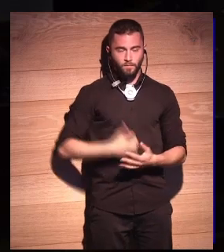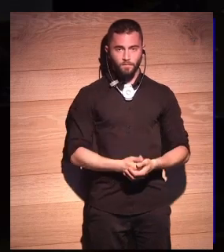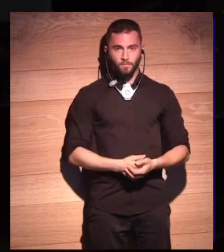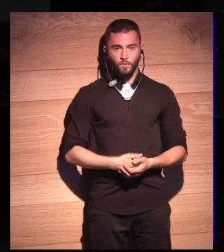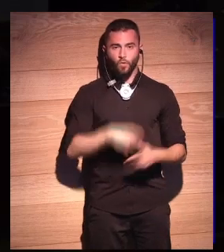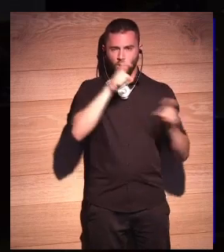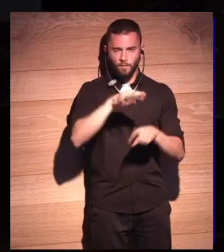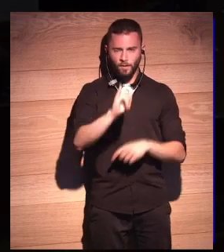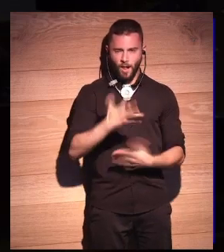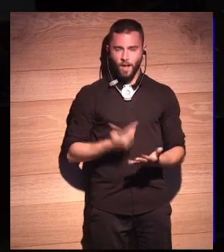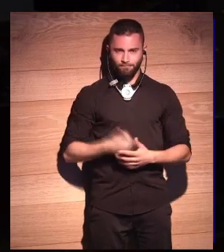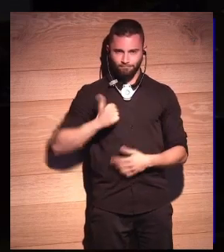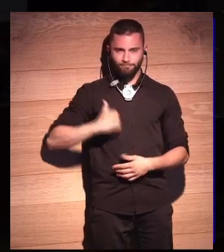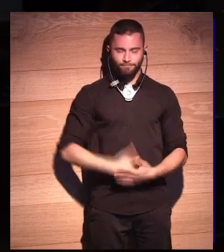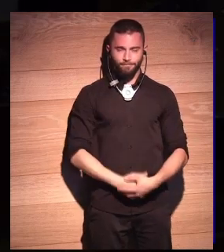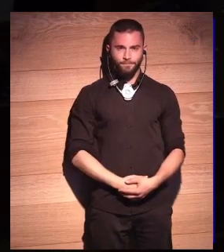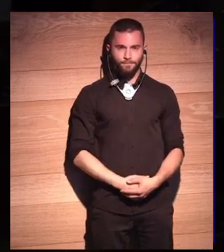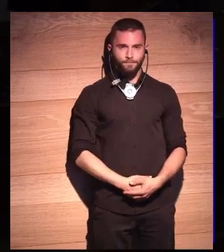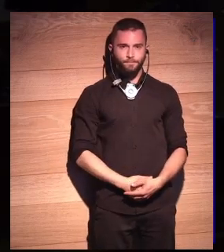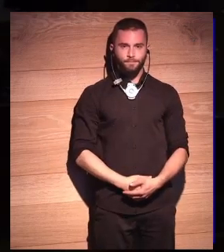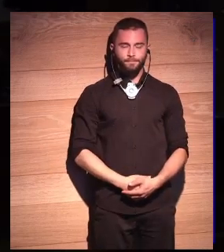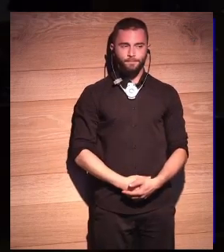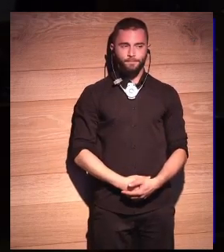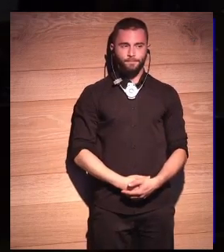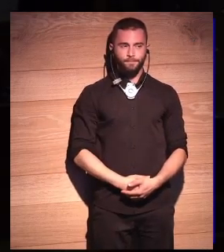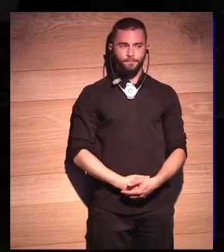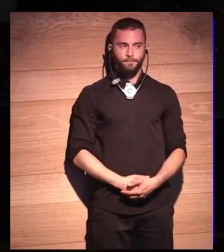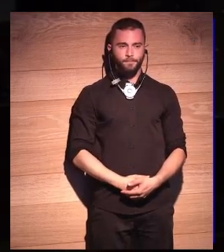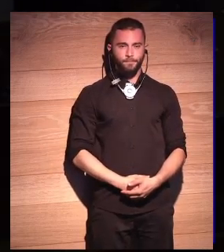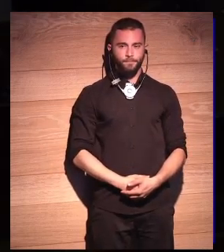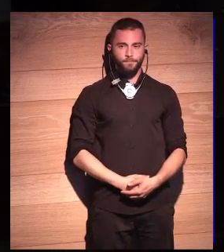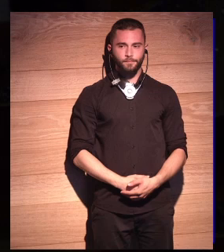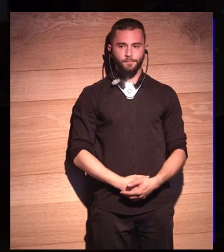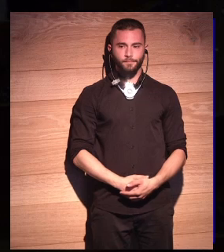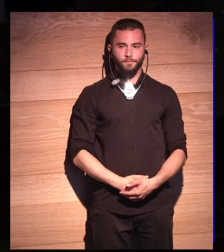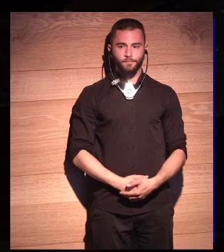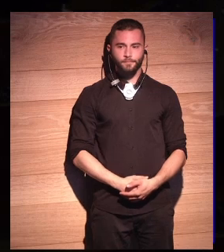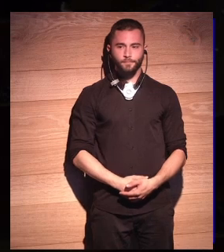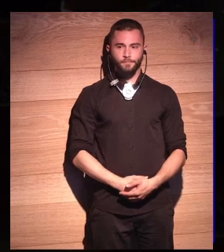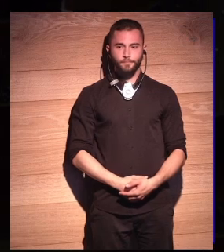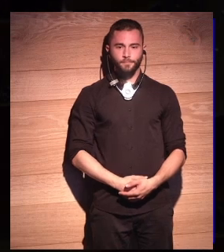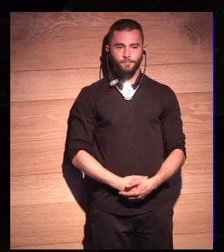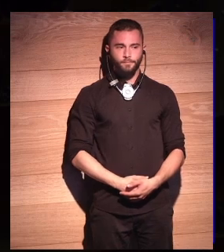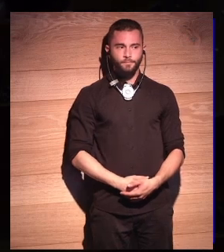Okay, we have a question. So let's take the opportunity.